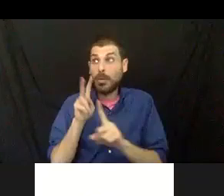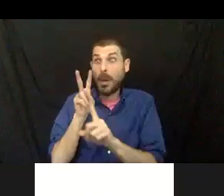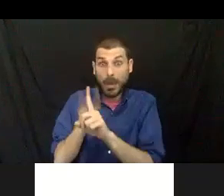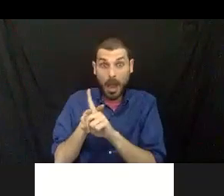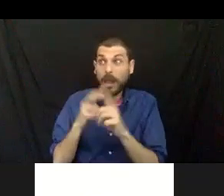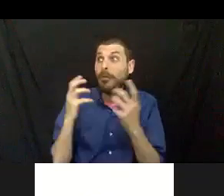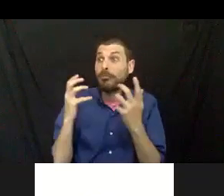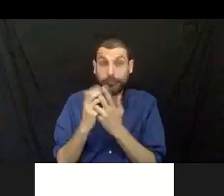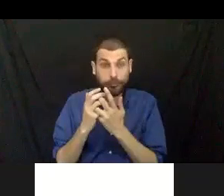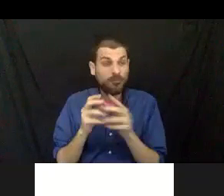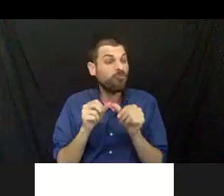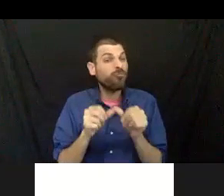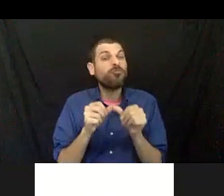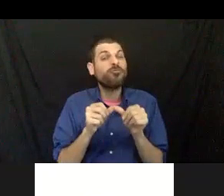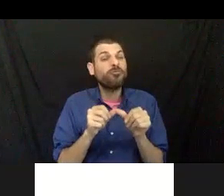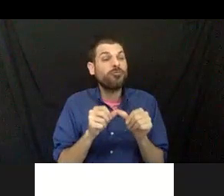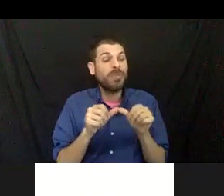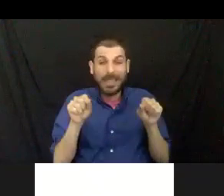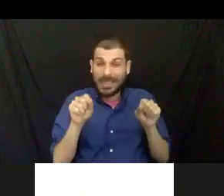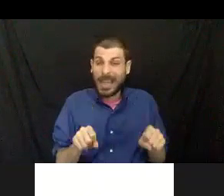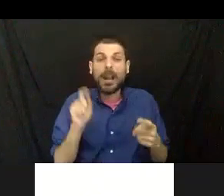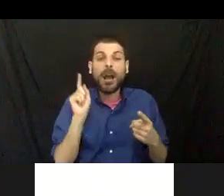July 25th of this year.